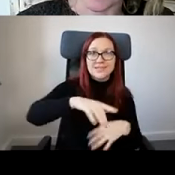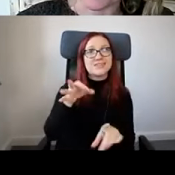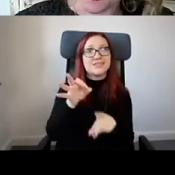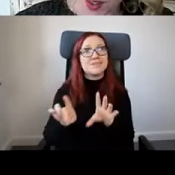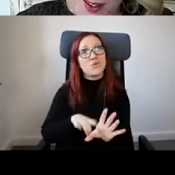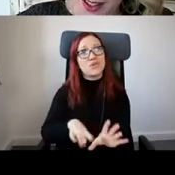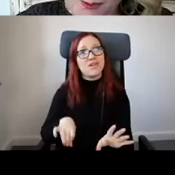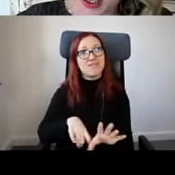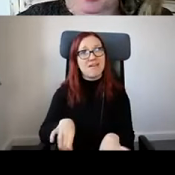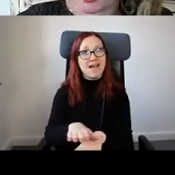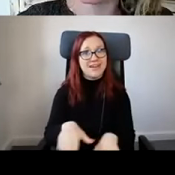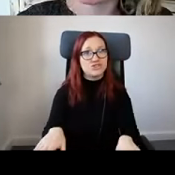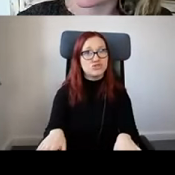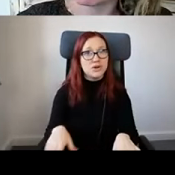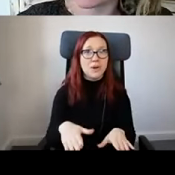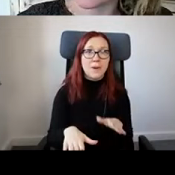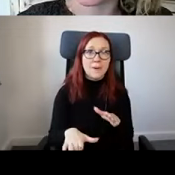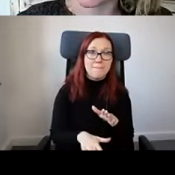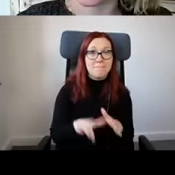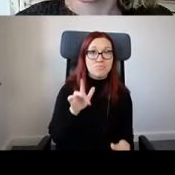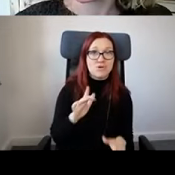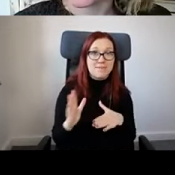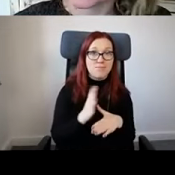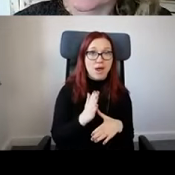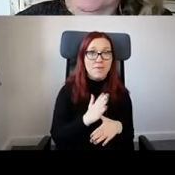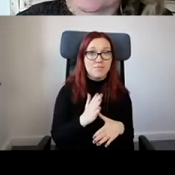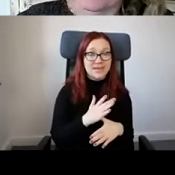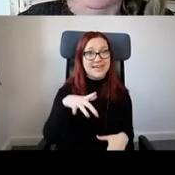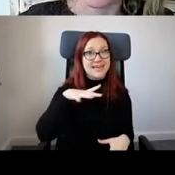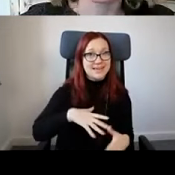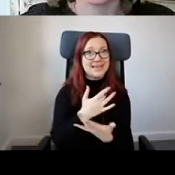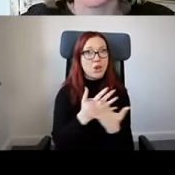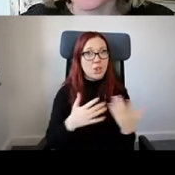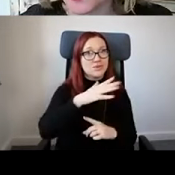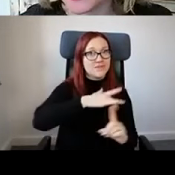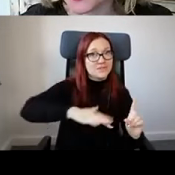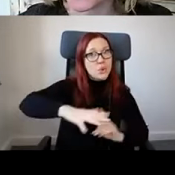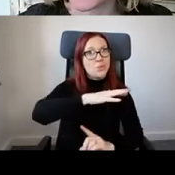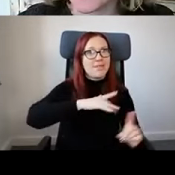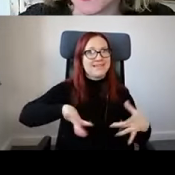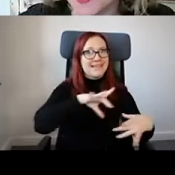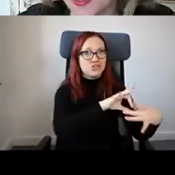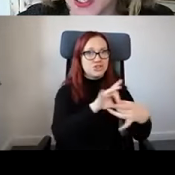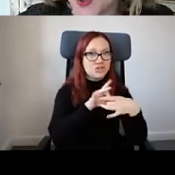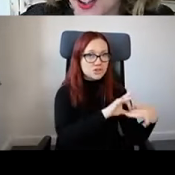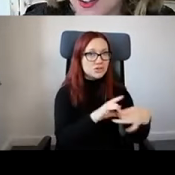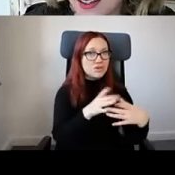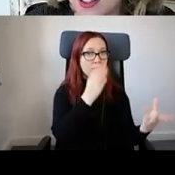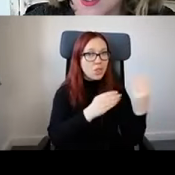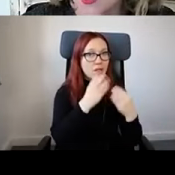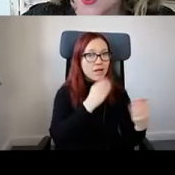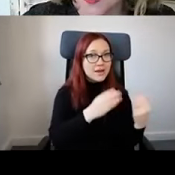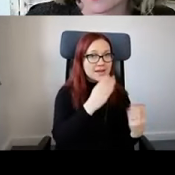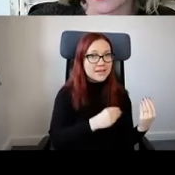groups, the kind of pre-primary, really require a lot of socialization for learning, that equally you see that kind of later on